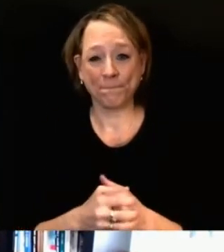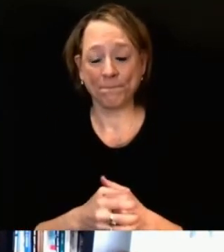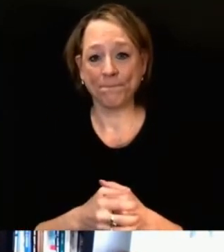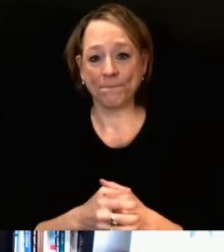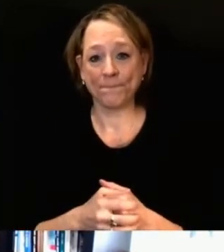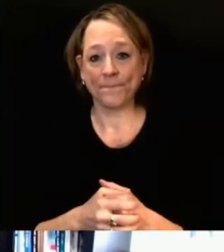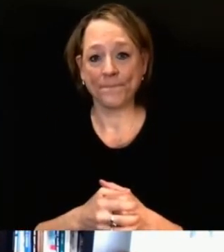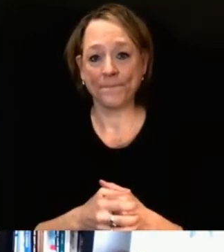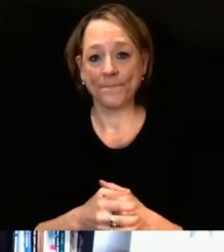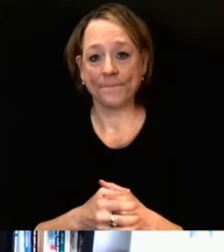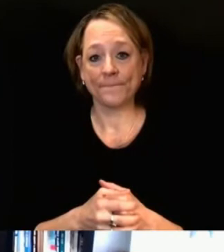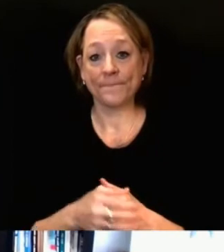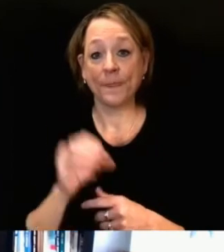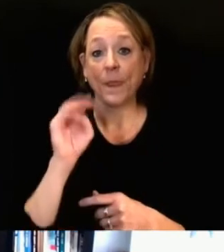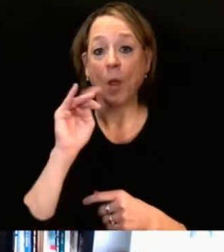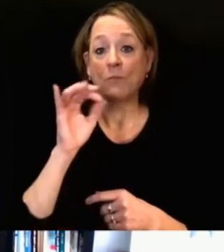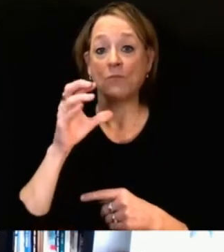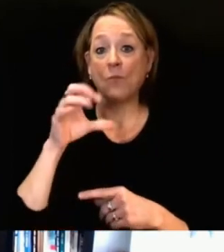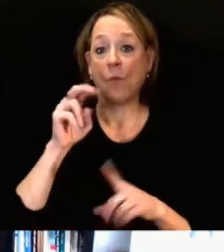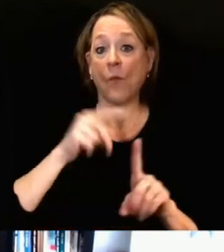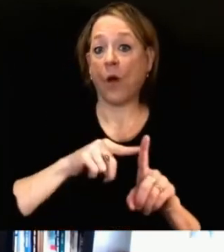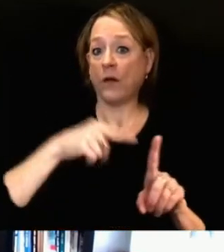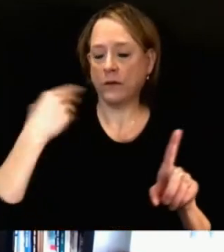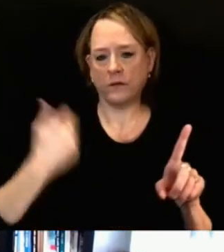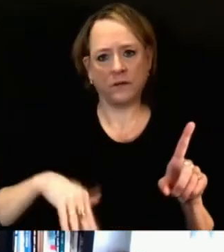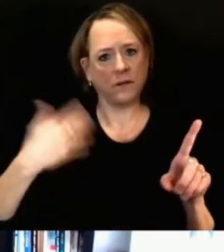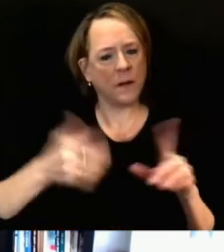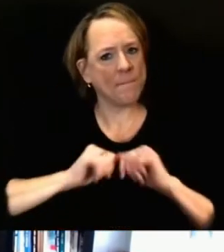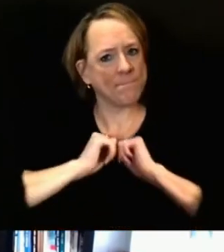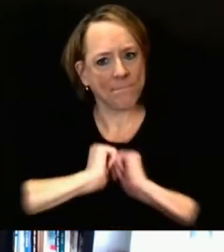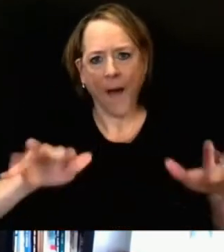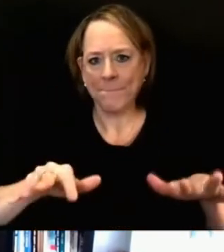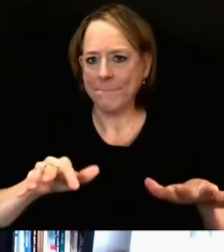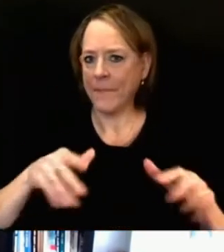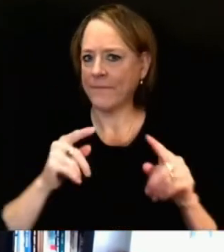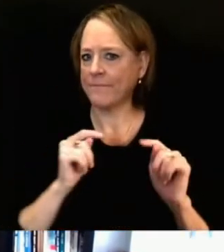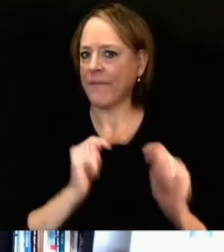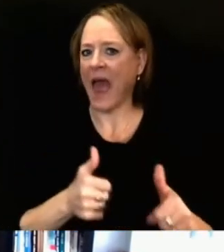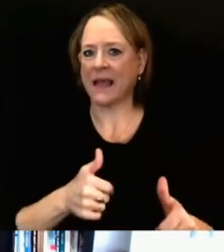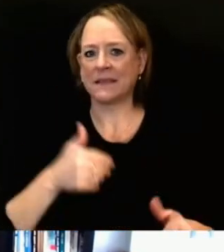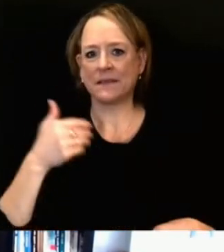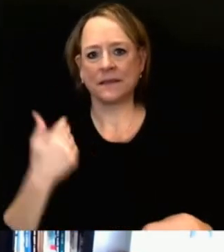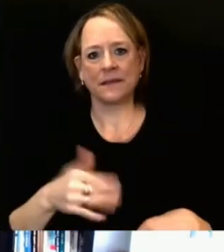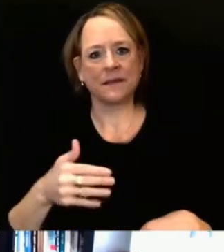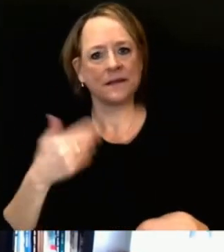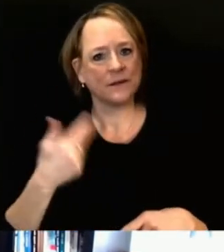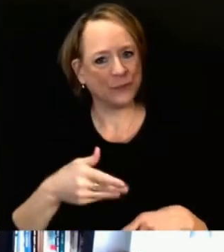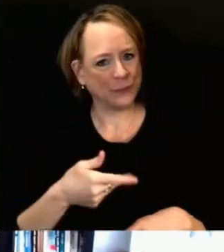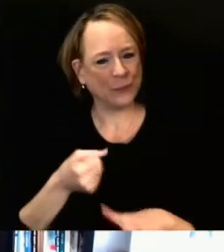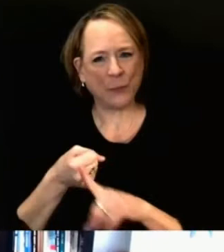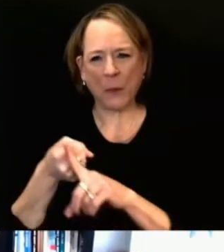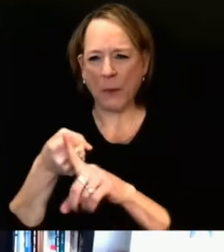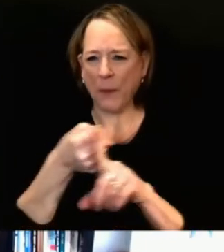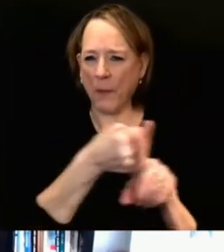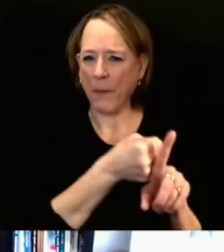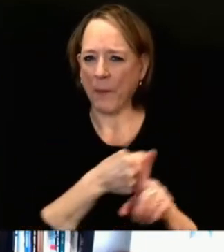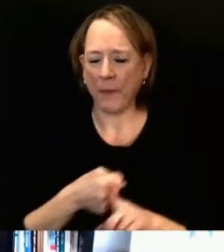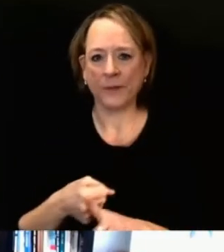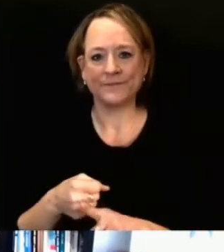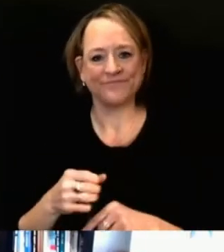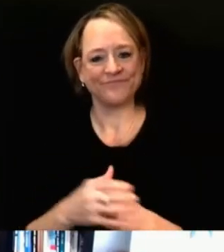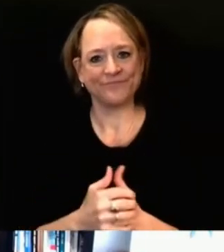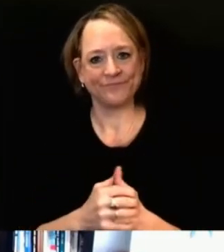we are beginning to experience the effects. Today, we are also reporting that 35 Wisconsinites have died of